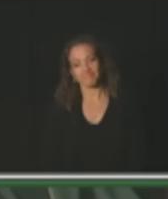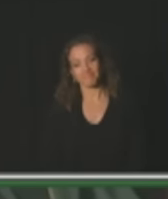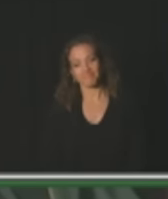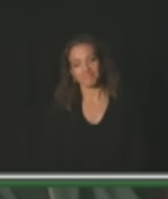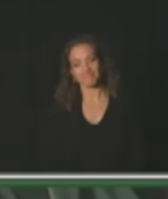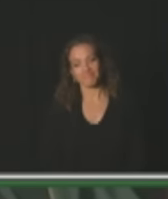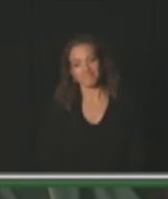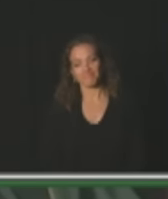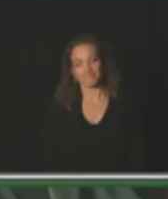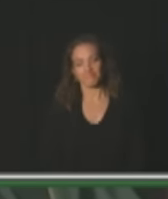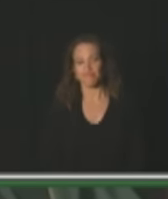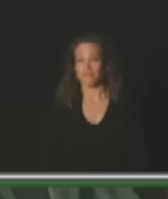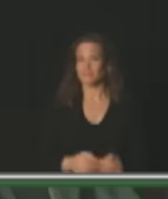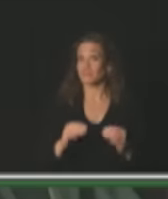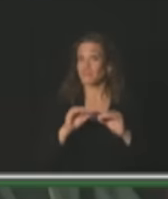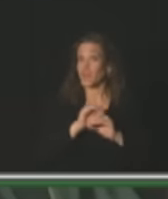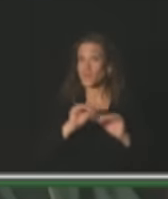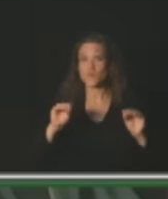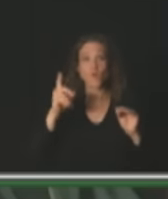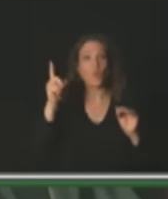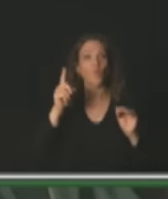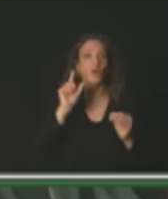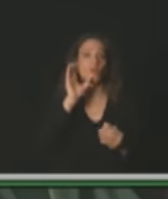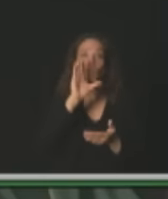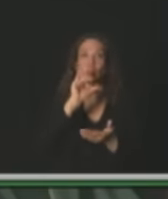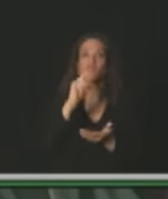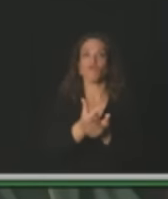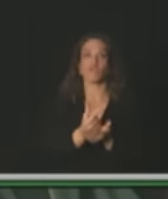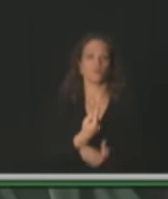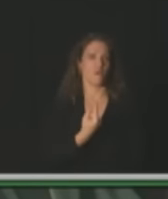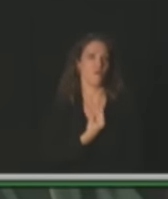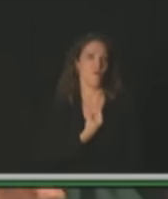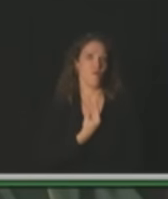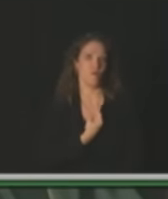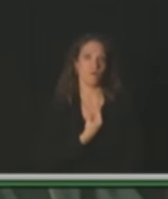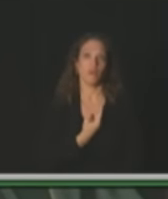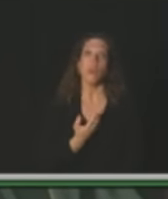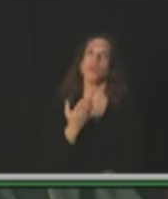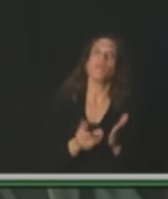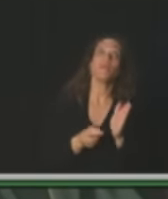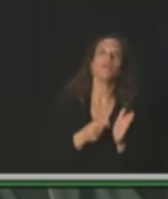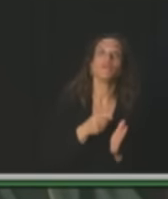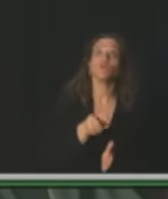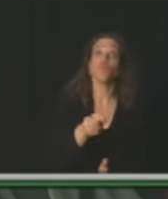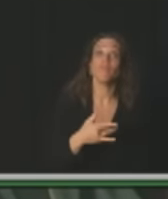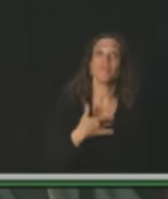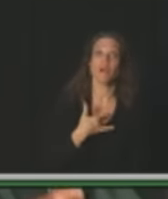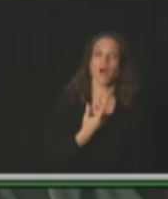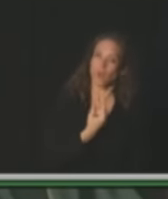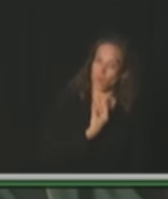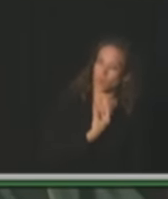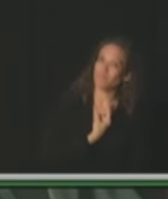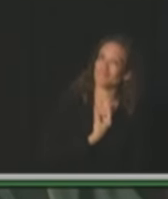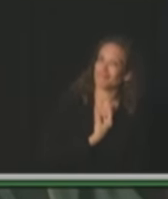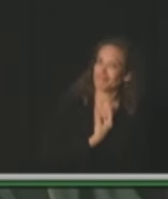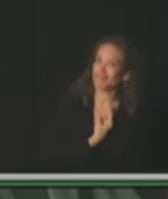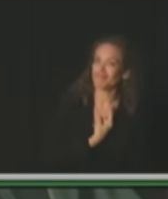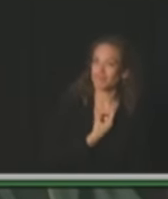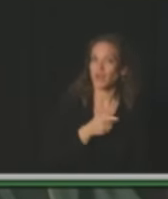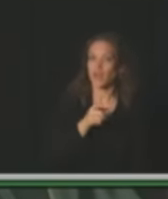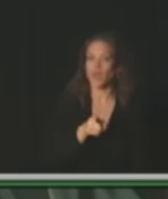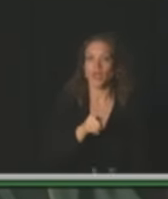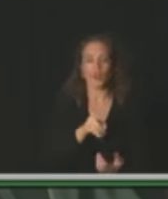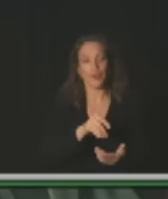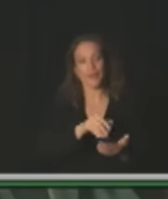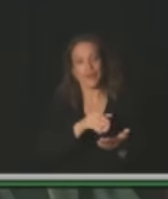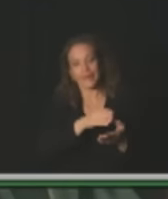No one graduates alone. You may have felt alone when you were doing that